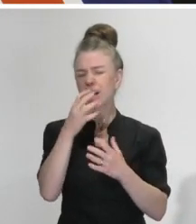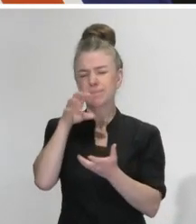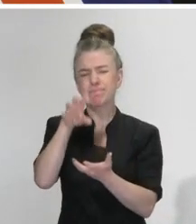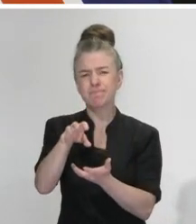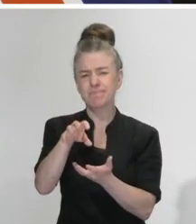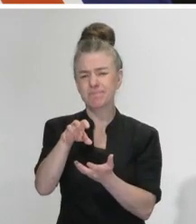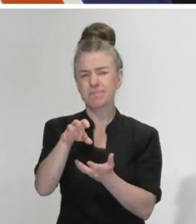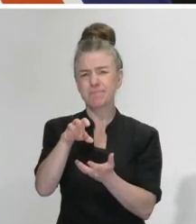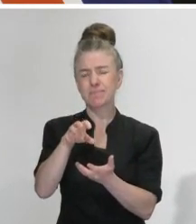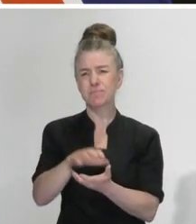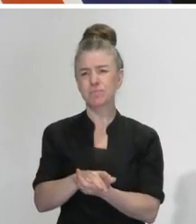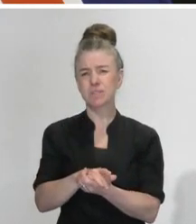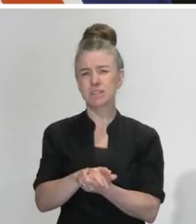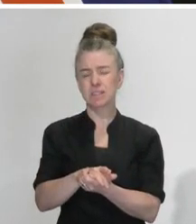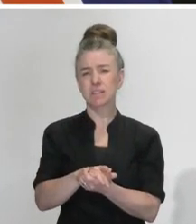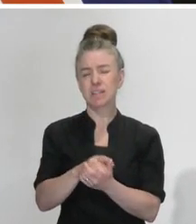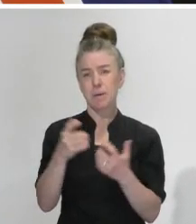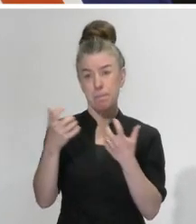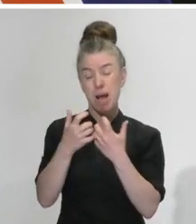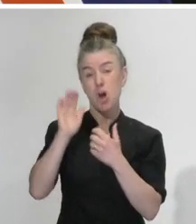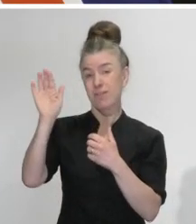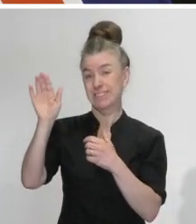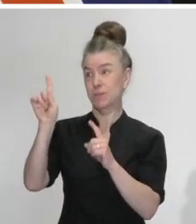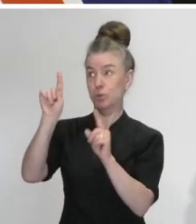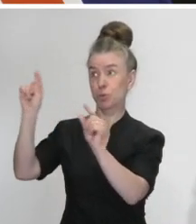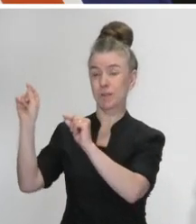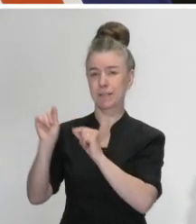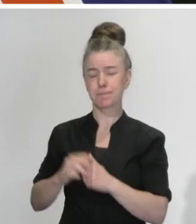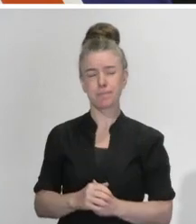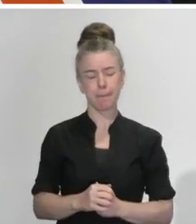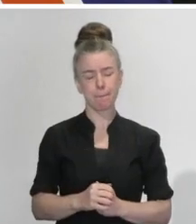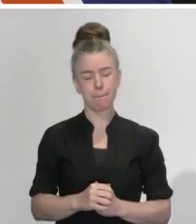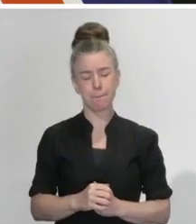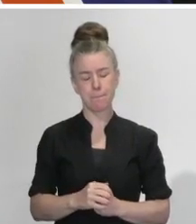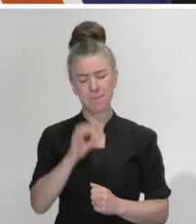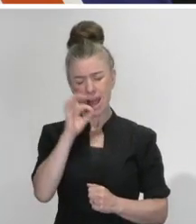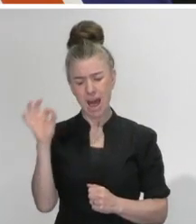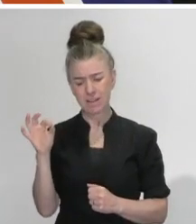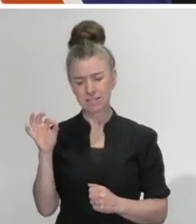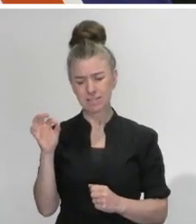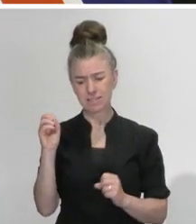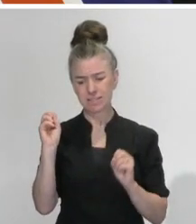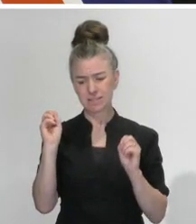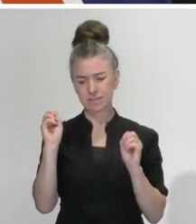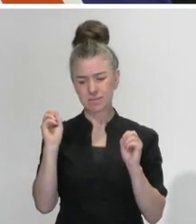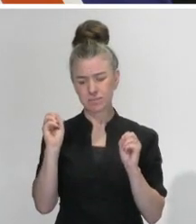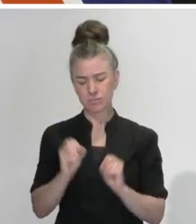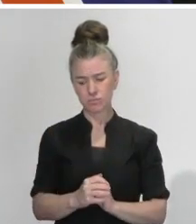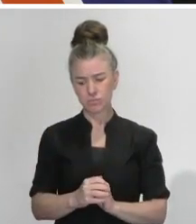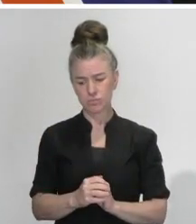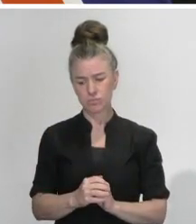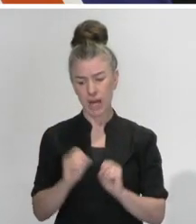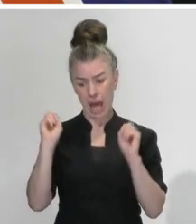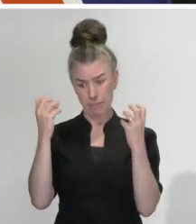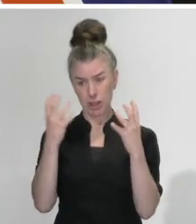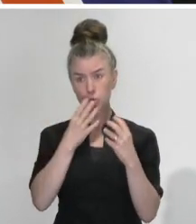generating procedure, and that's in line with what's happening globally. Ambulance services have been utilised much in terms of the COVID cases that are in hospital. Do you